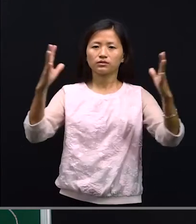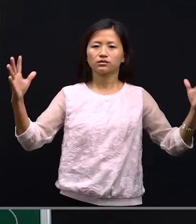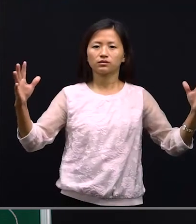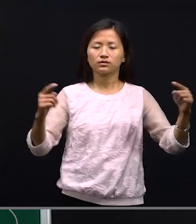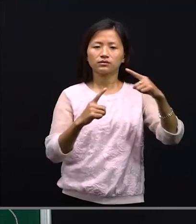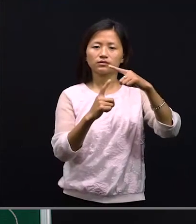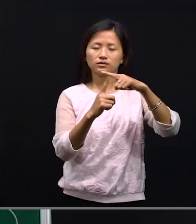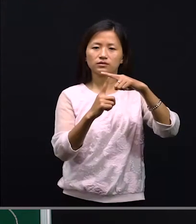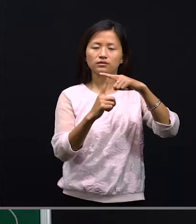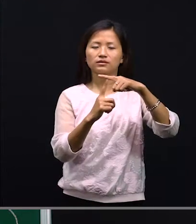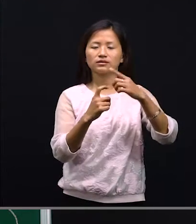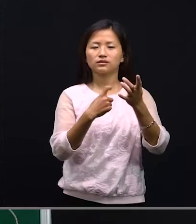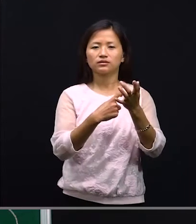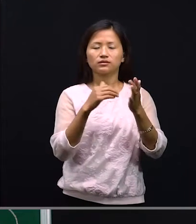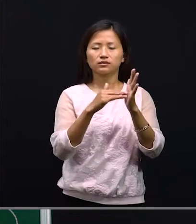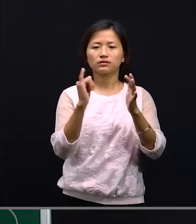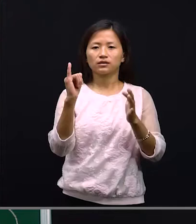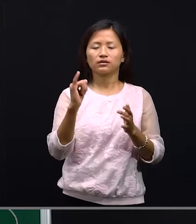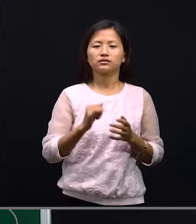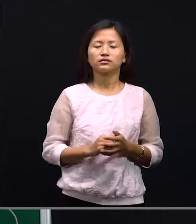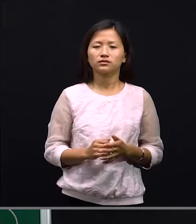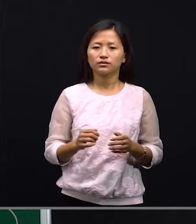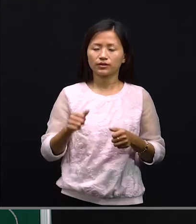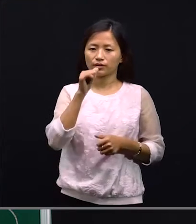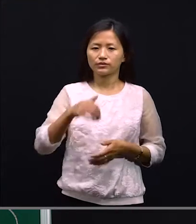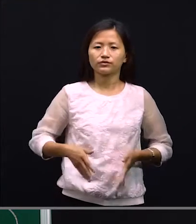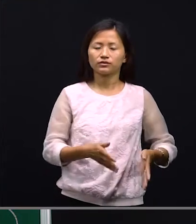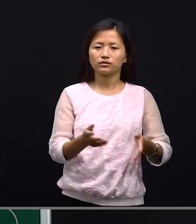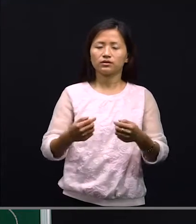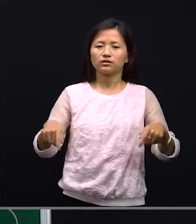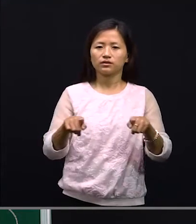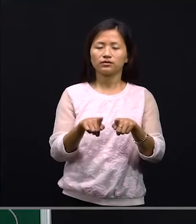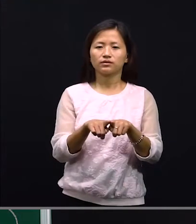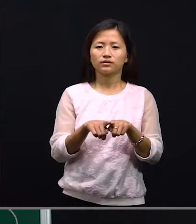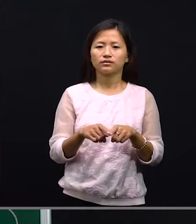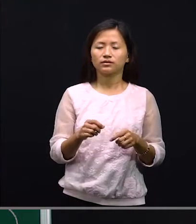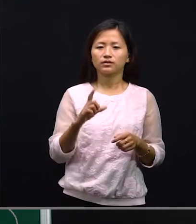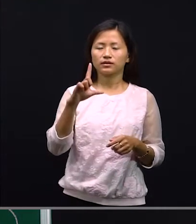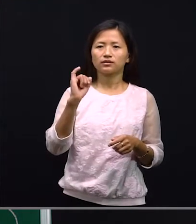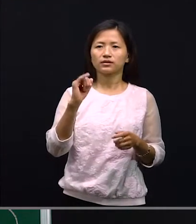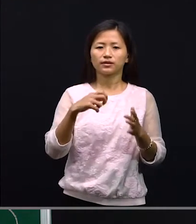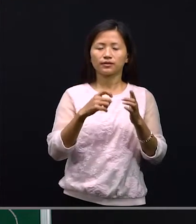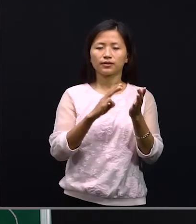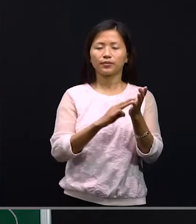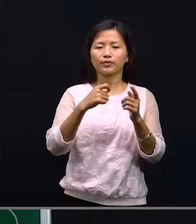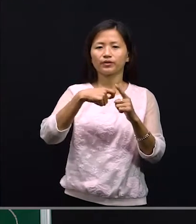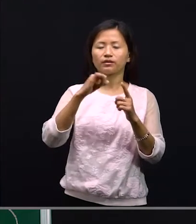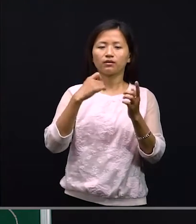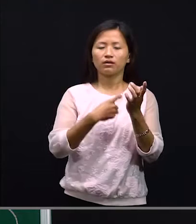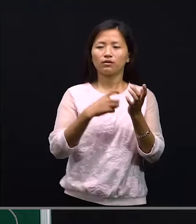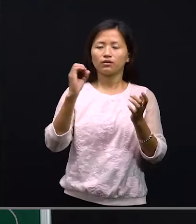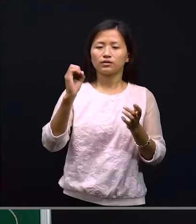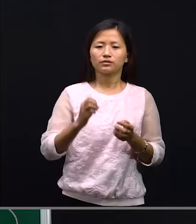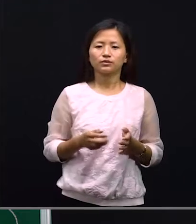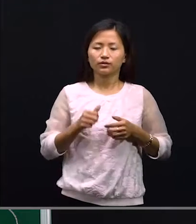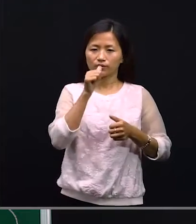the Tizi River. Okay, why? Because the Zunki and the Likimro, all this river, they used to come and meet up at